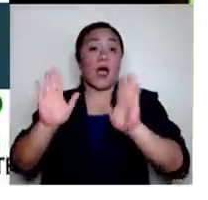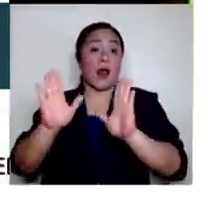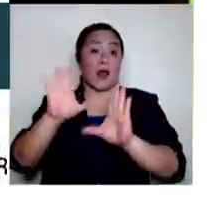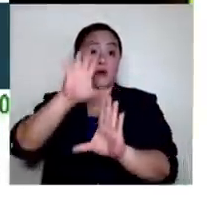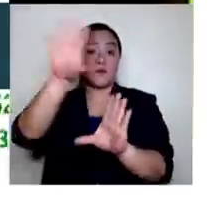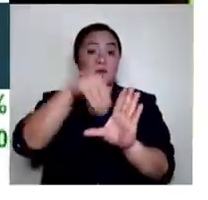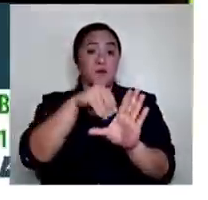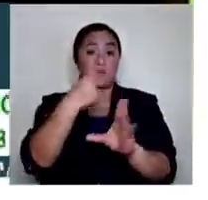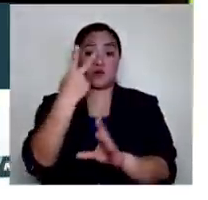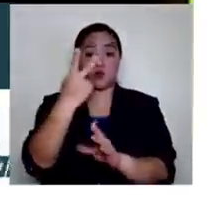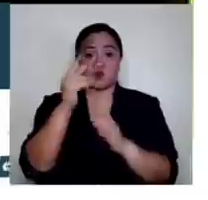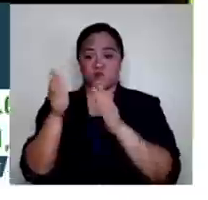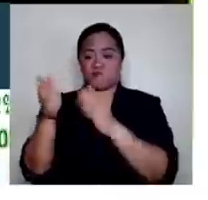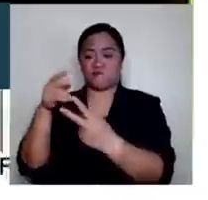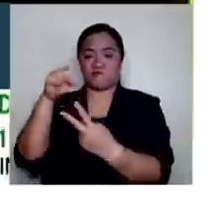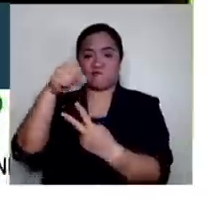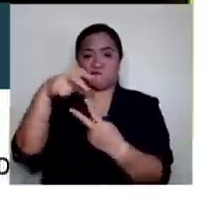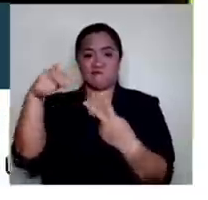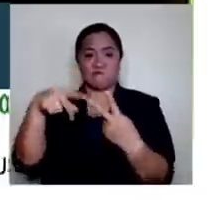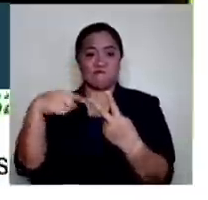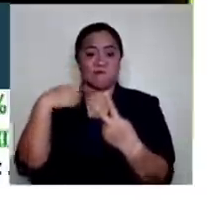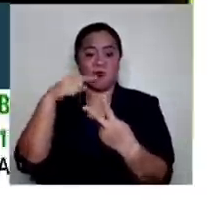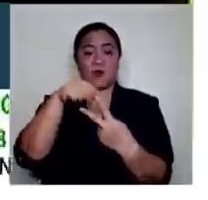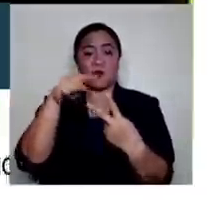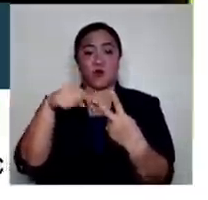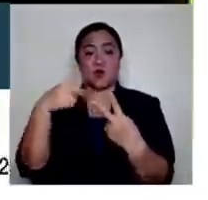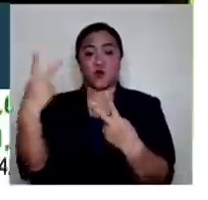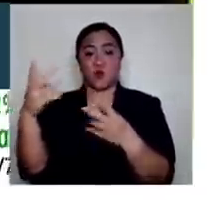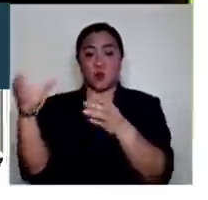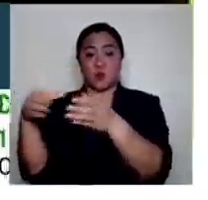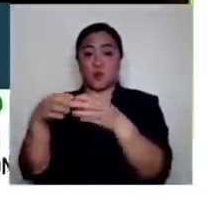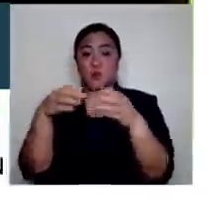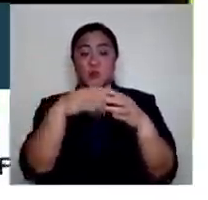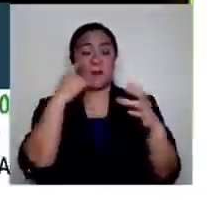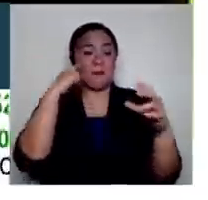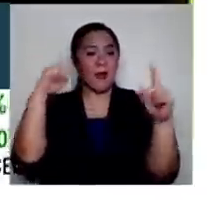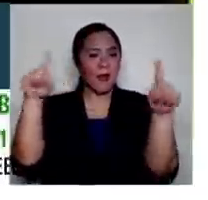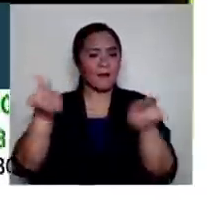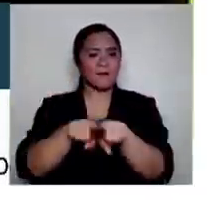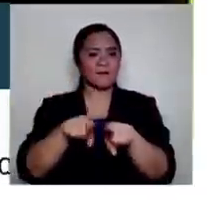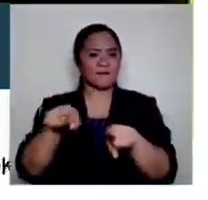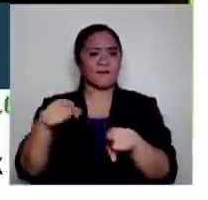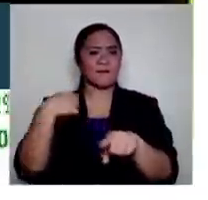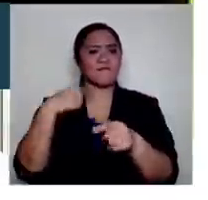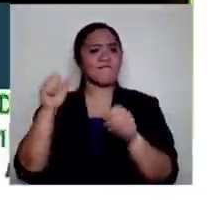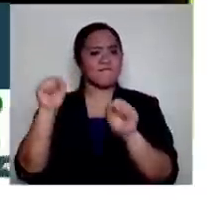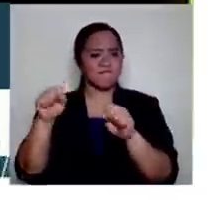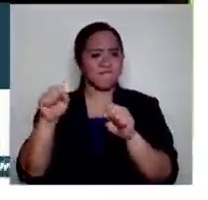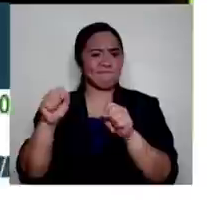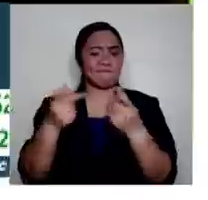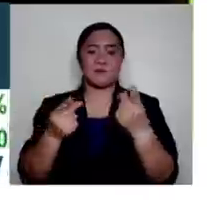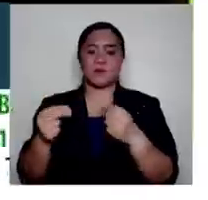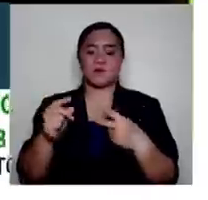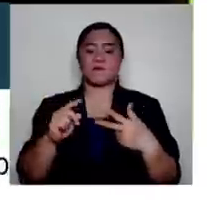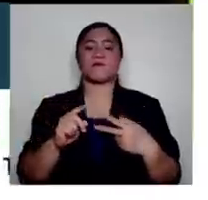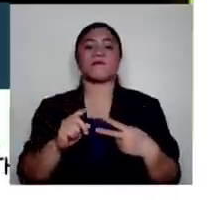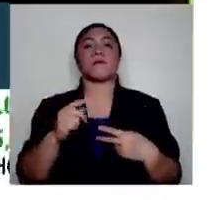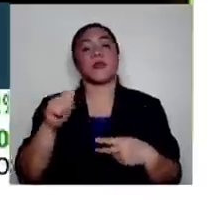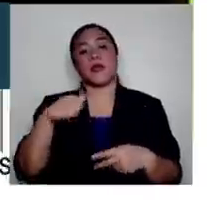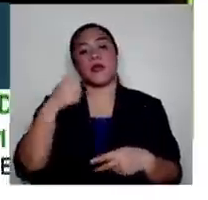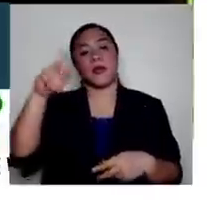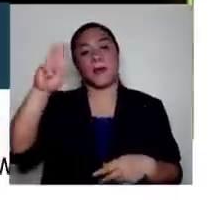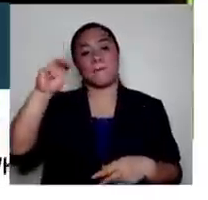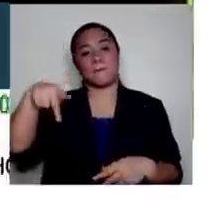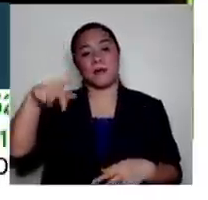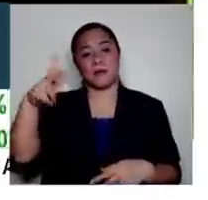into alliances or cooperation agreements. Yan. So, which we did. And then MP3 sa ngayon yan, PDP